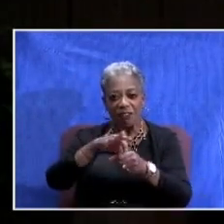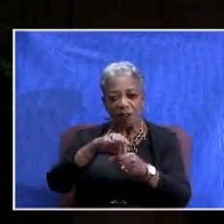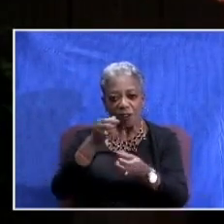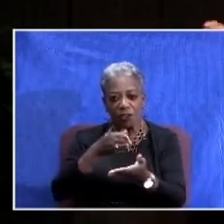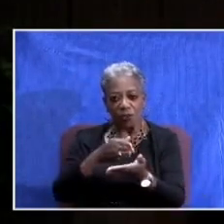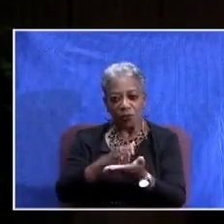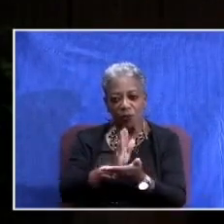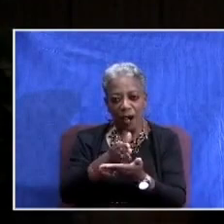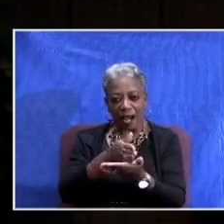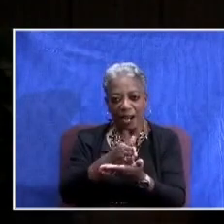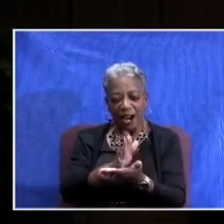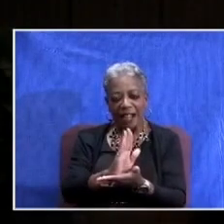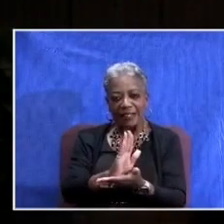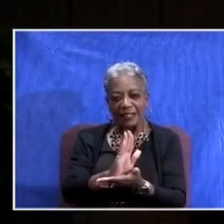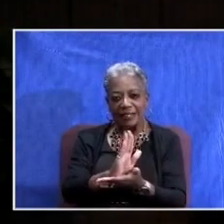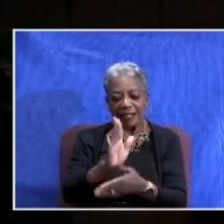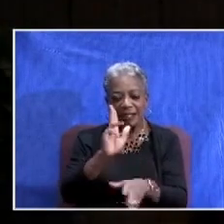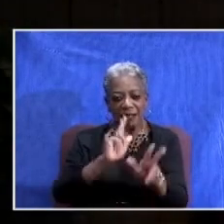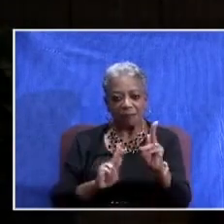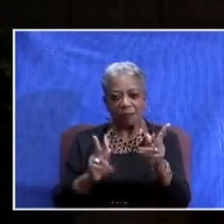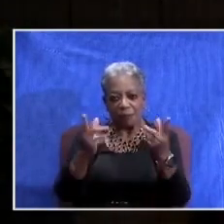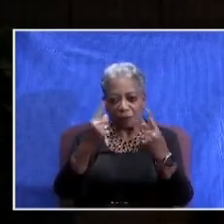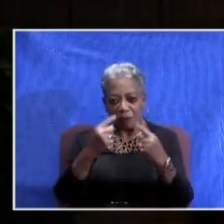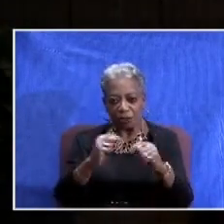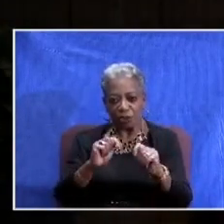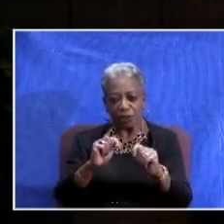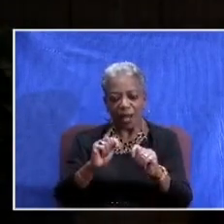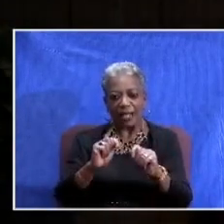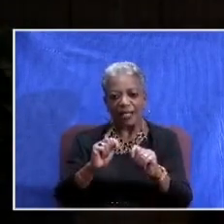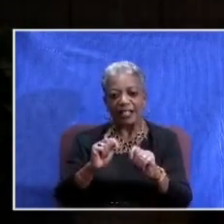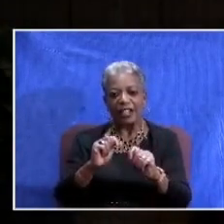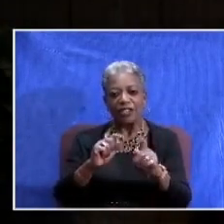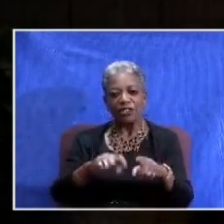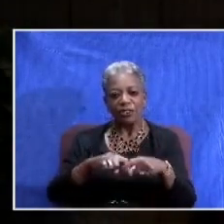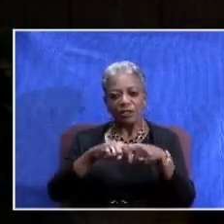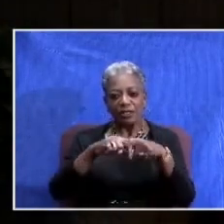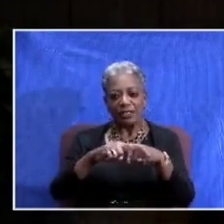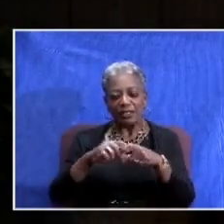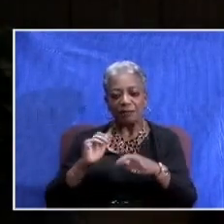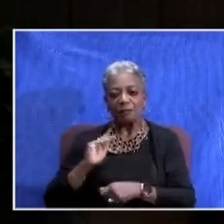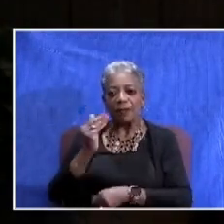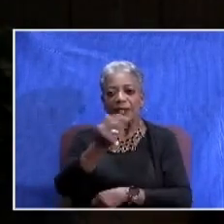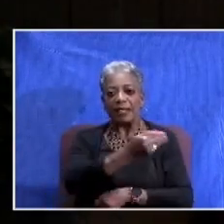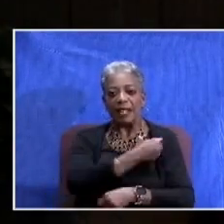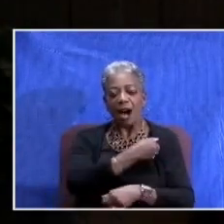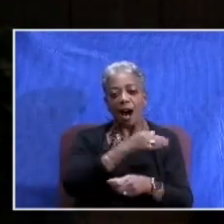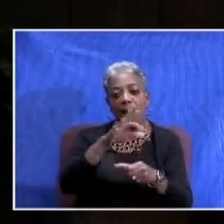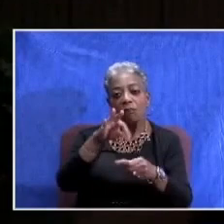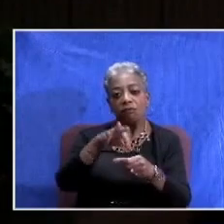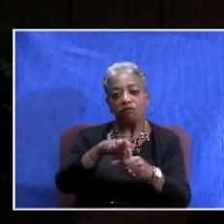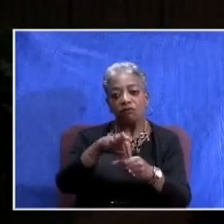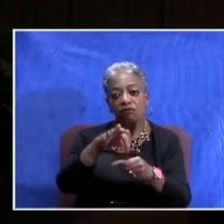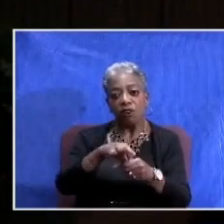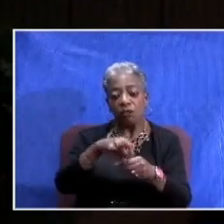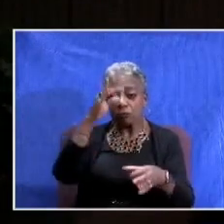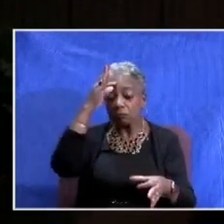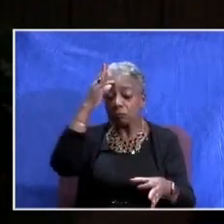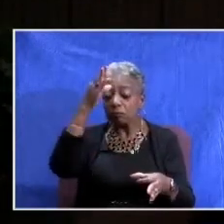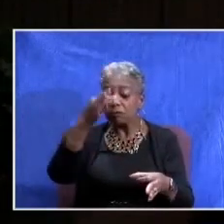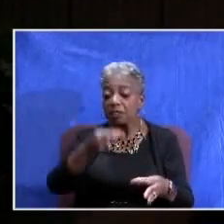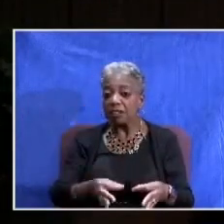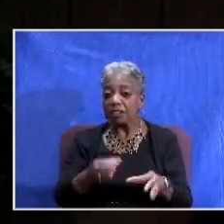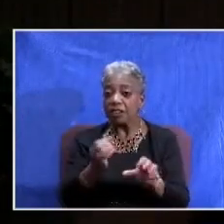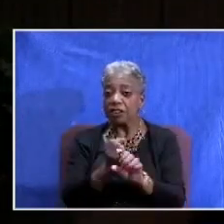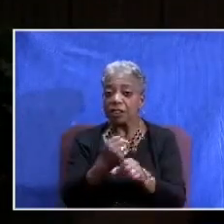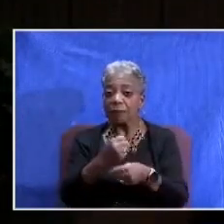They're trying to suppress our vote because there's power in our vote. We get decision making. This has to do with